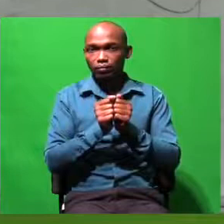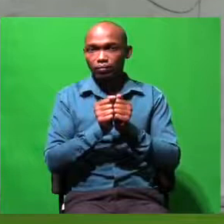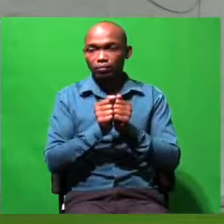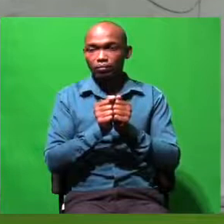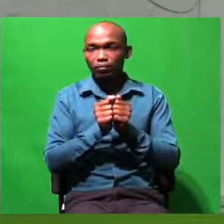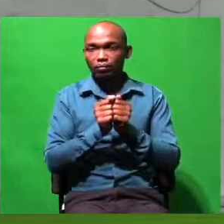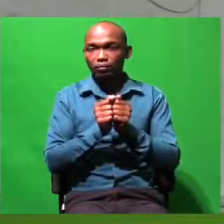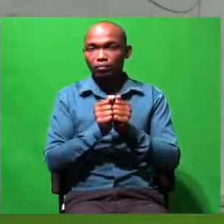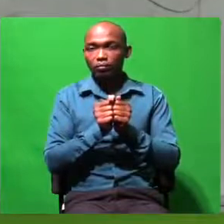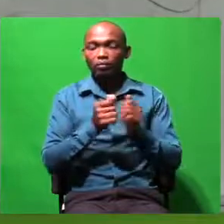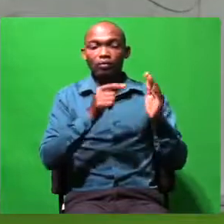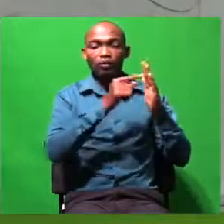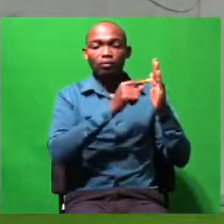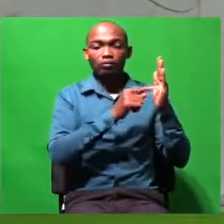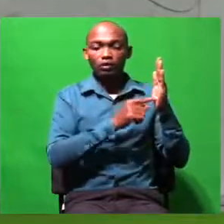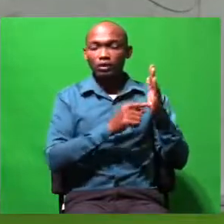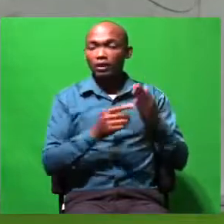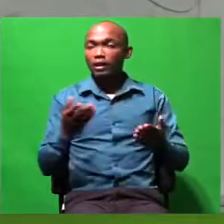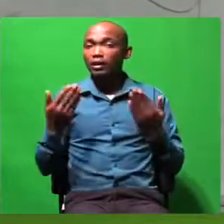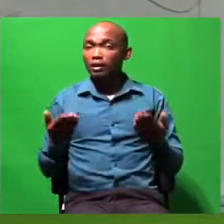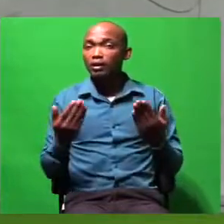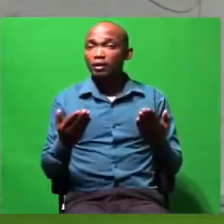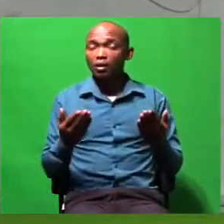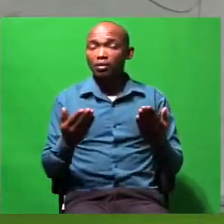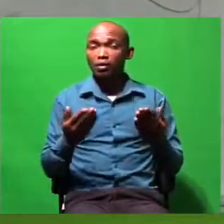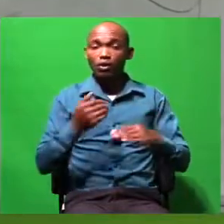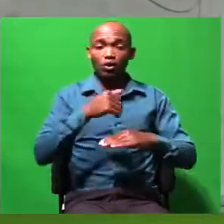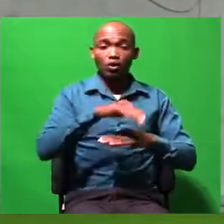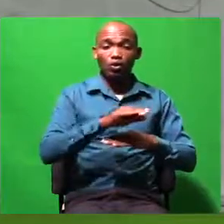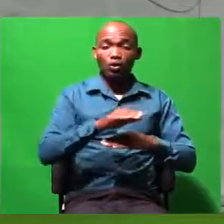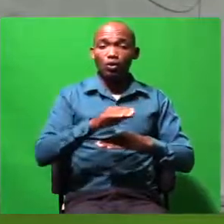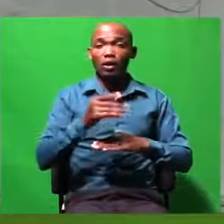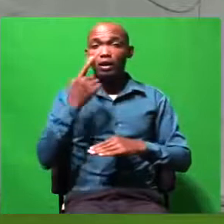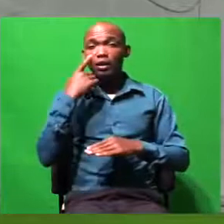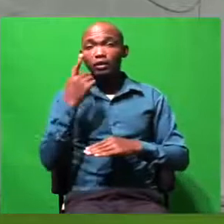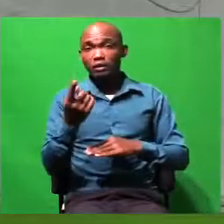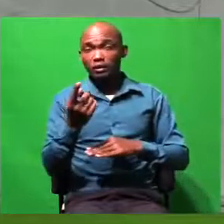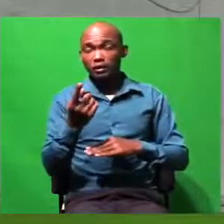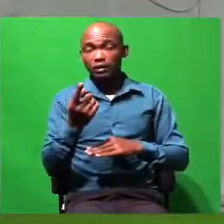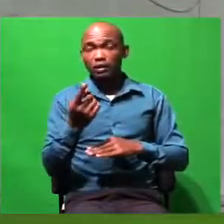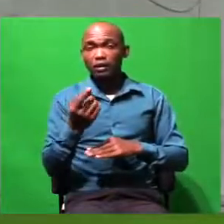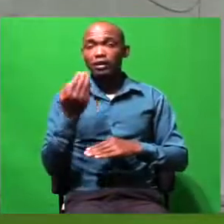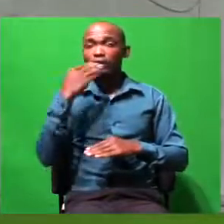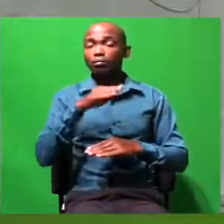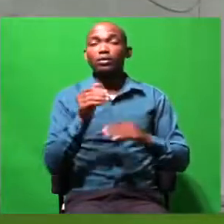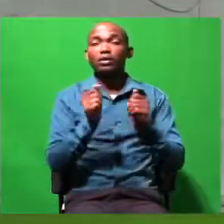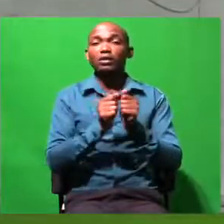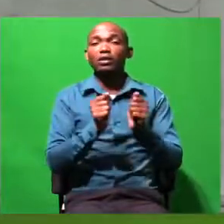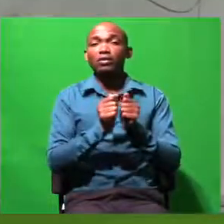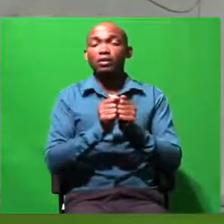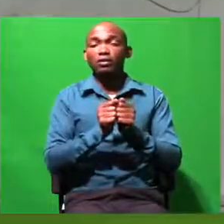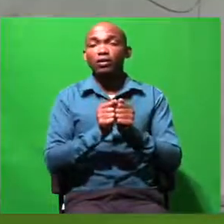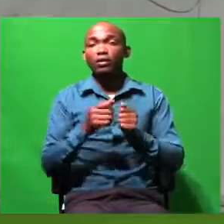groups? Can you mention about it? And now, go and see what